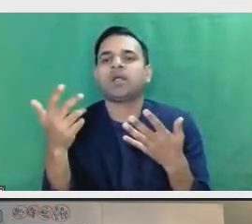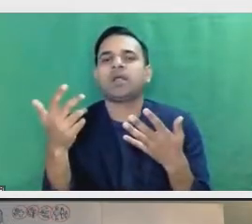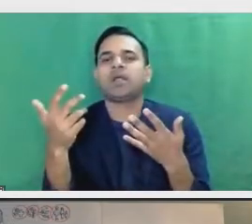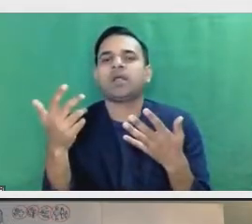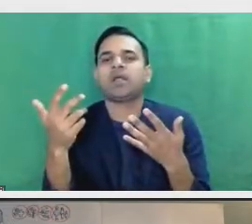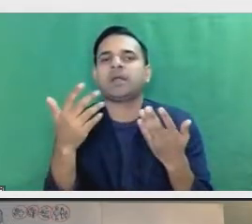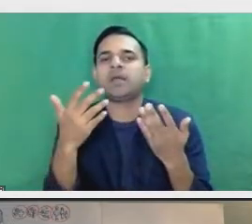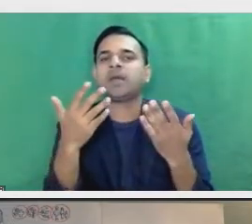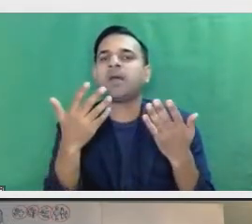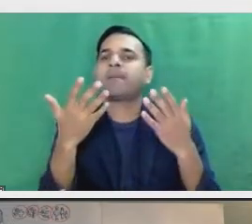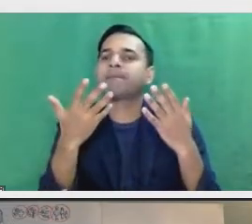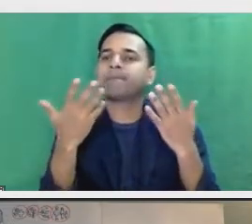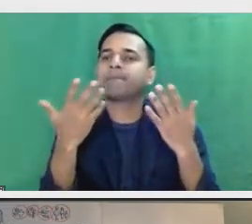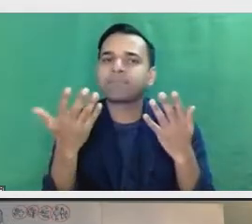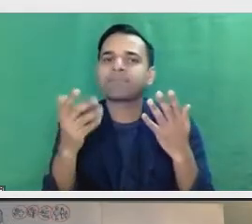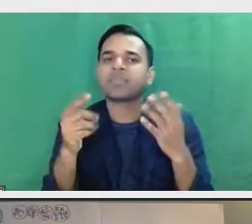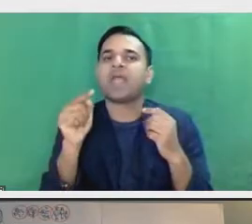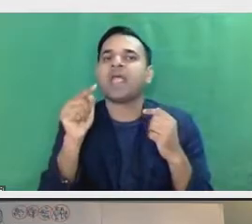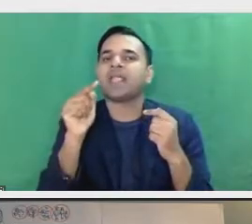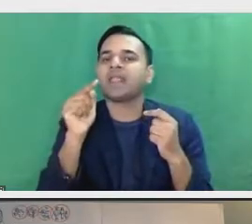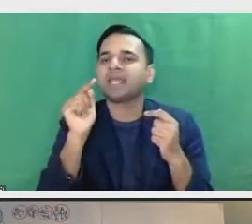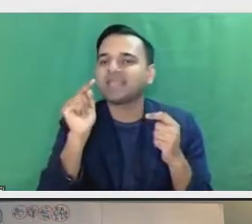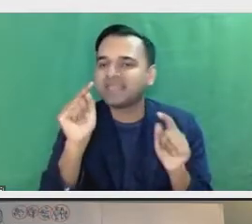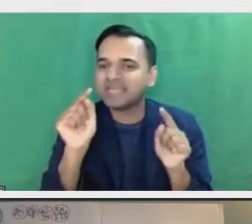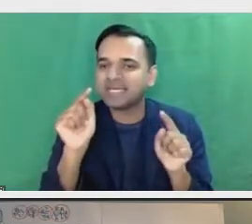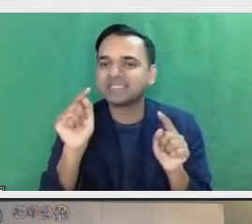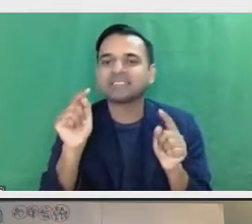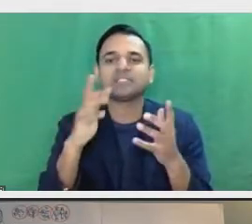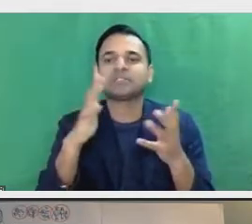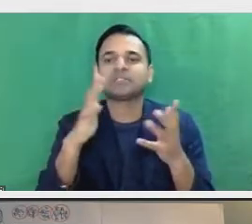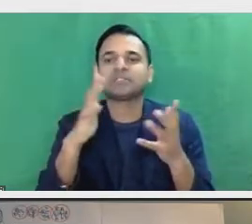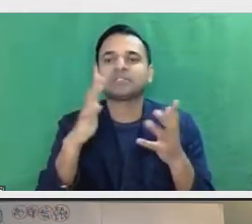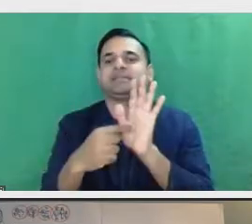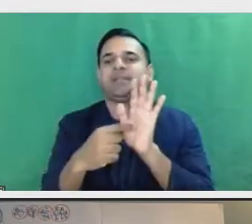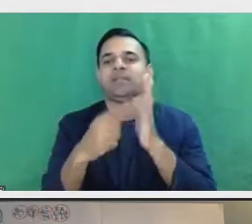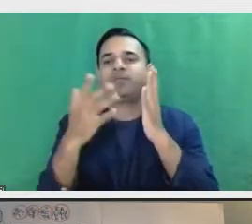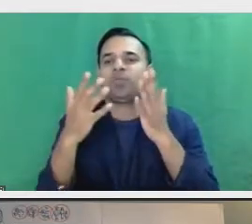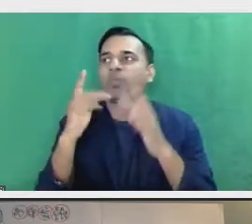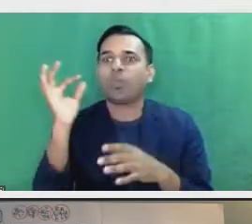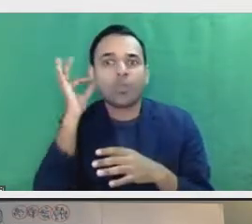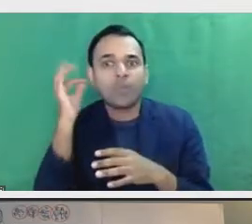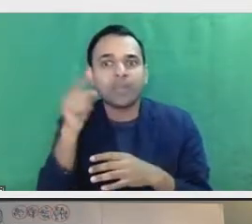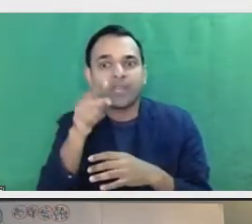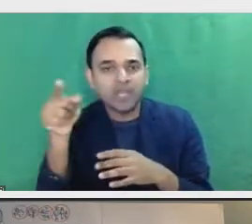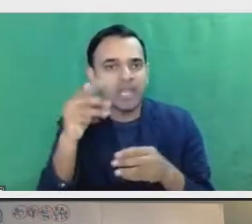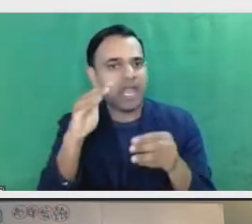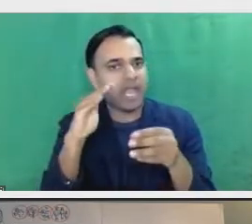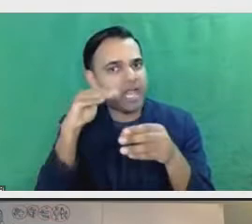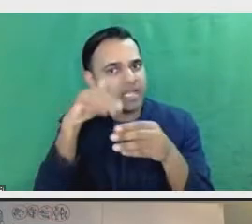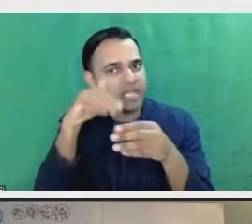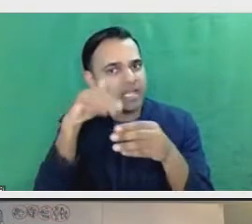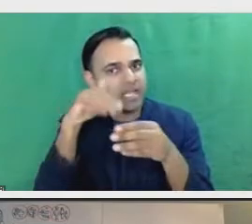not engaging. All right, like there are good practices, there are local initiatives, there are